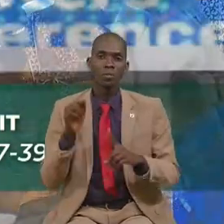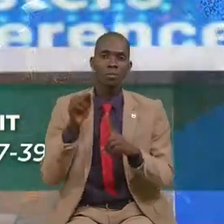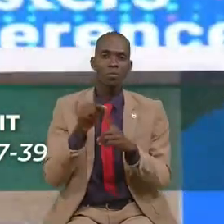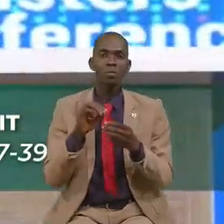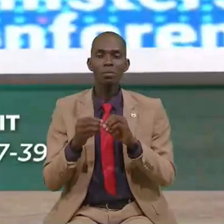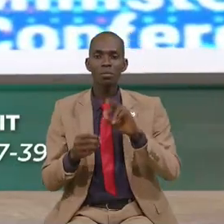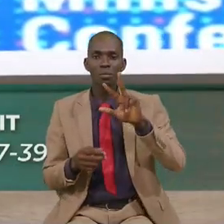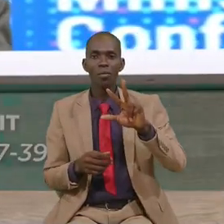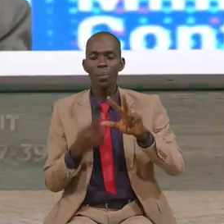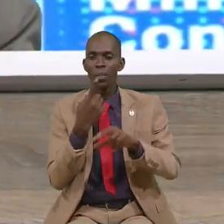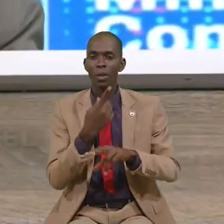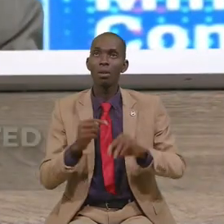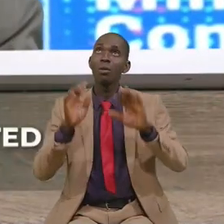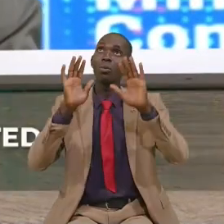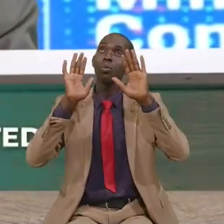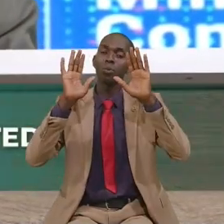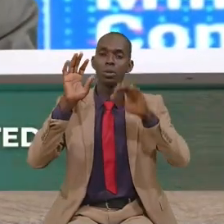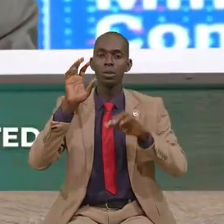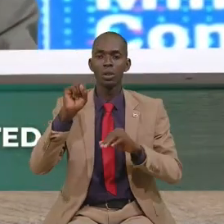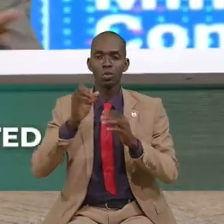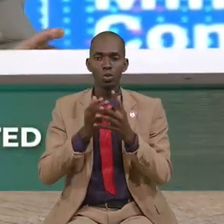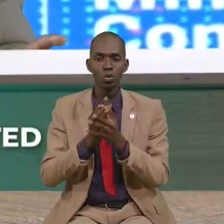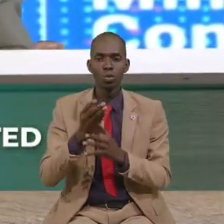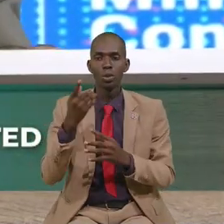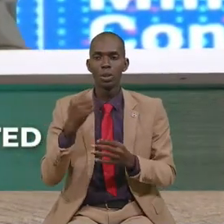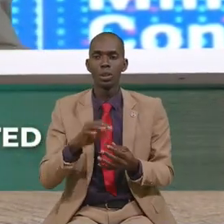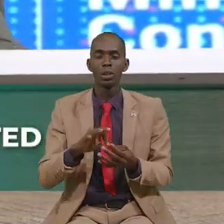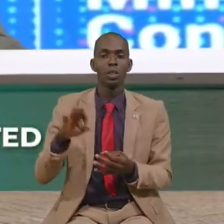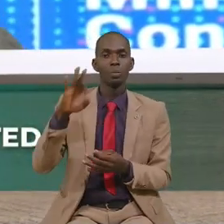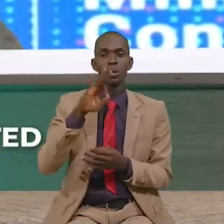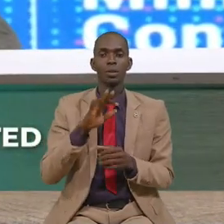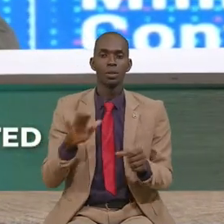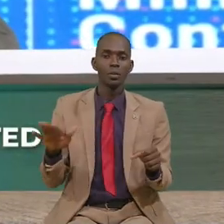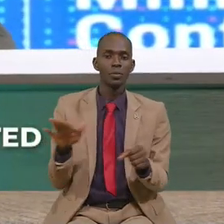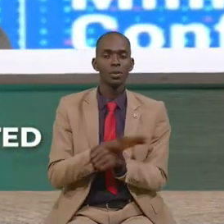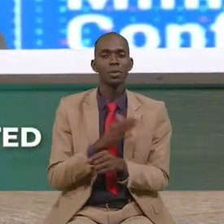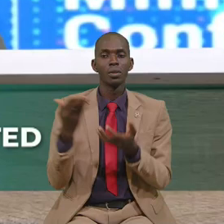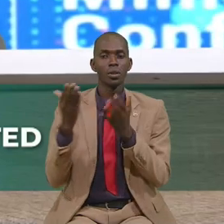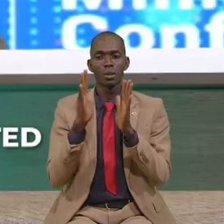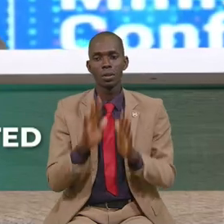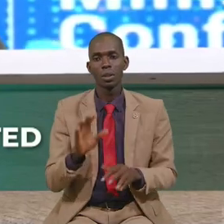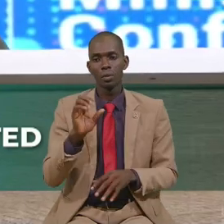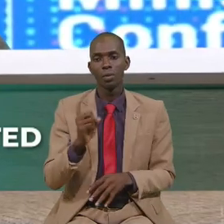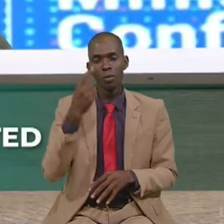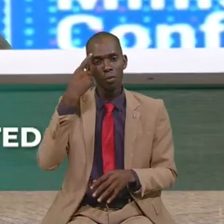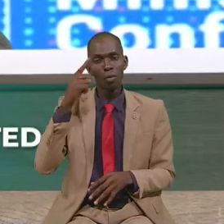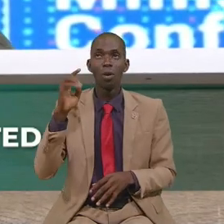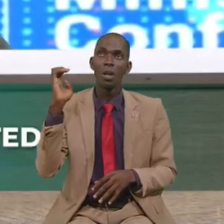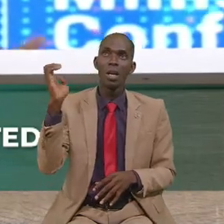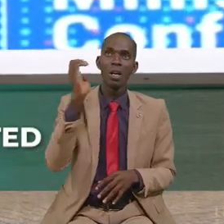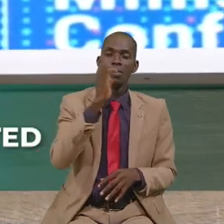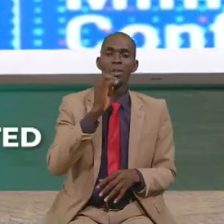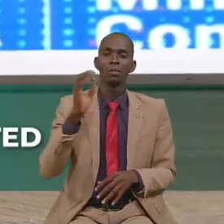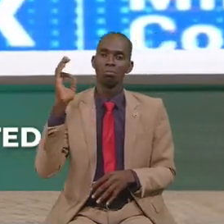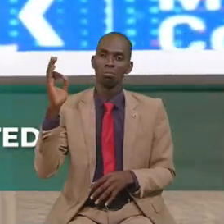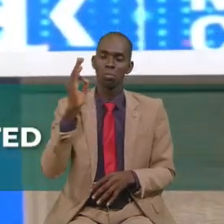the wonders through the Spirit saturated servants for